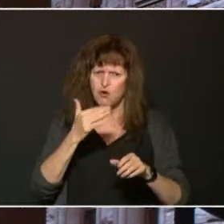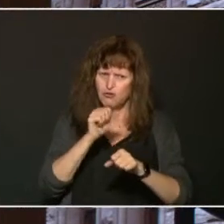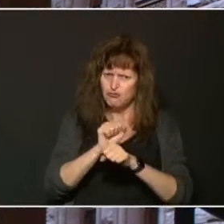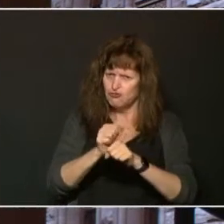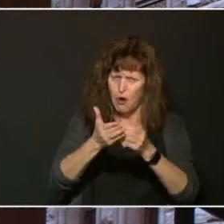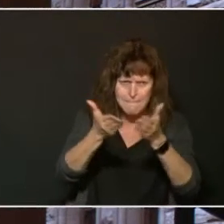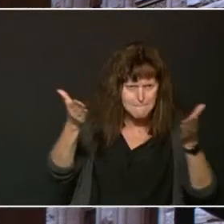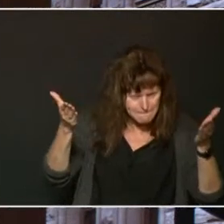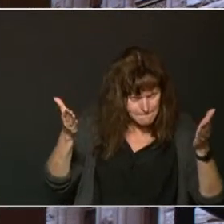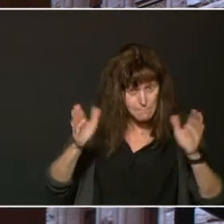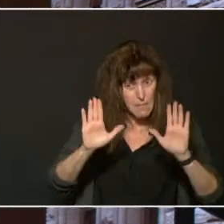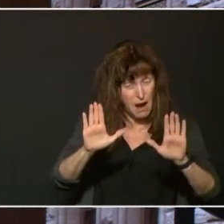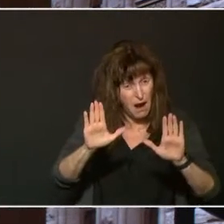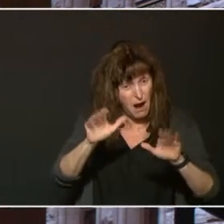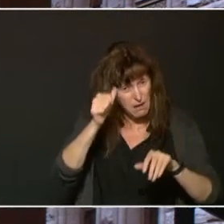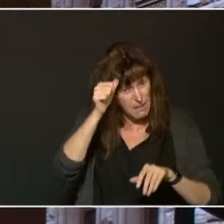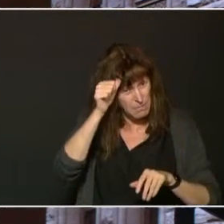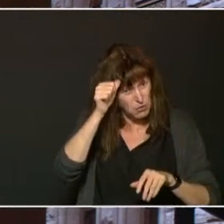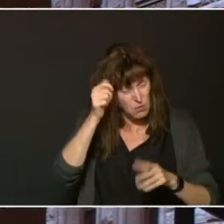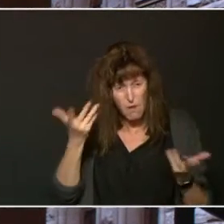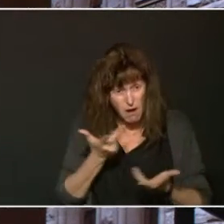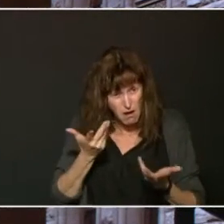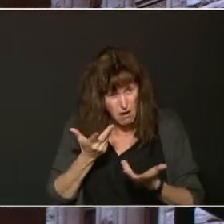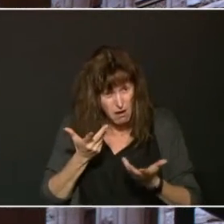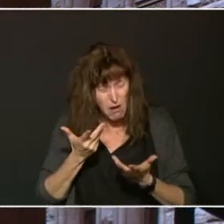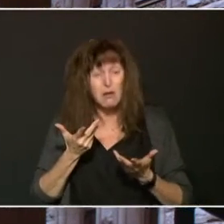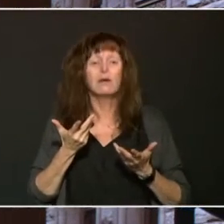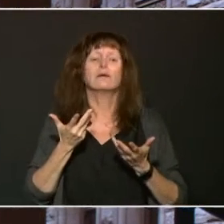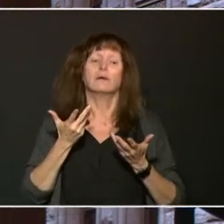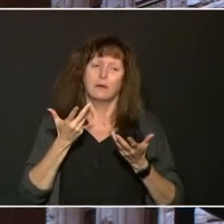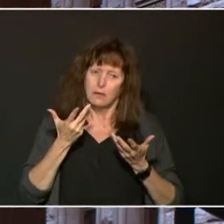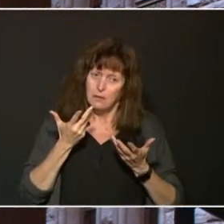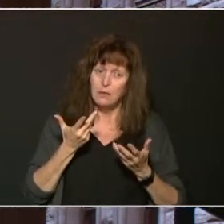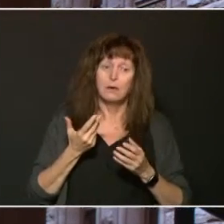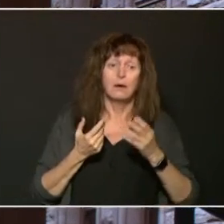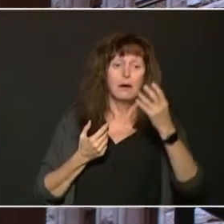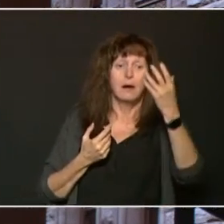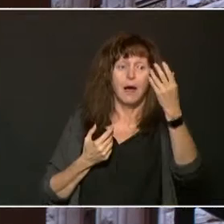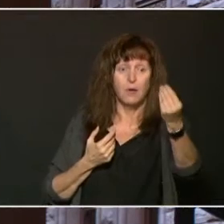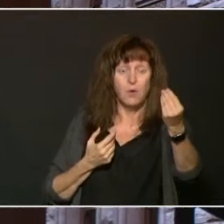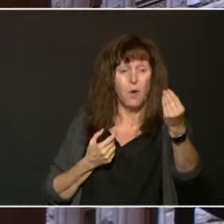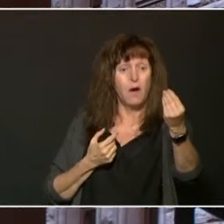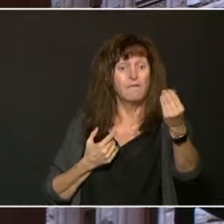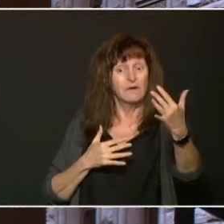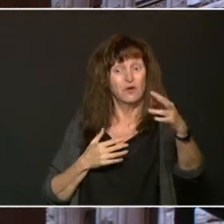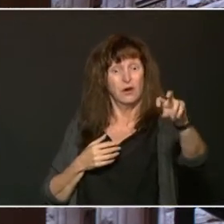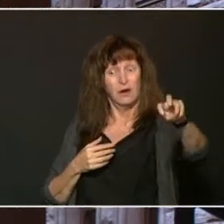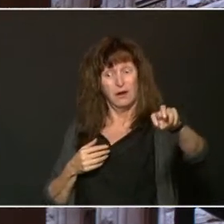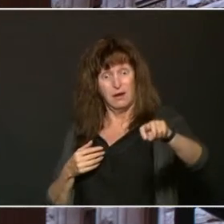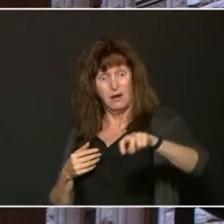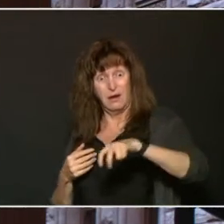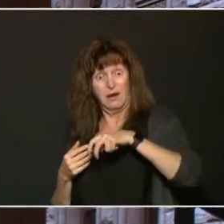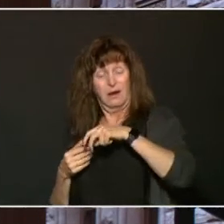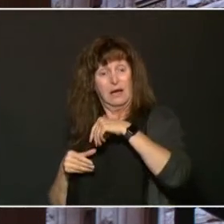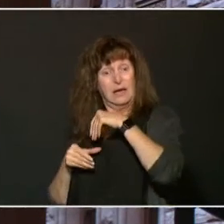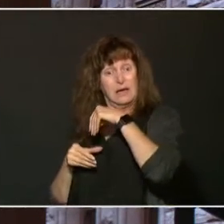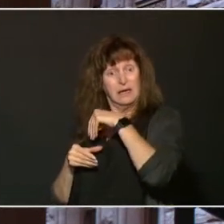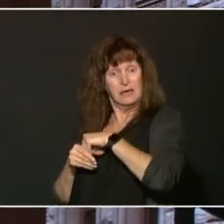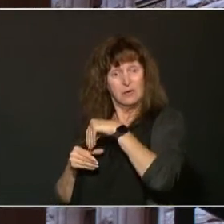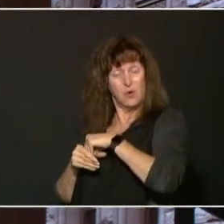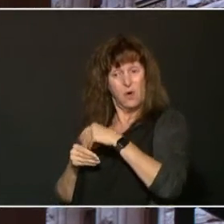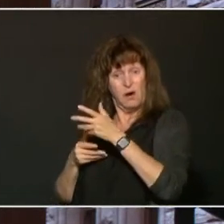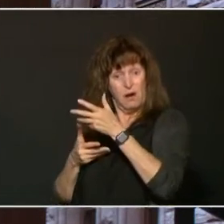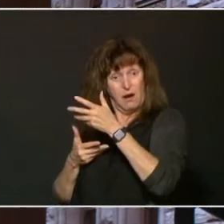as we move indoors for the first time in over a year, it's important to be cautious and follow the public health